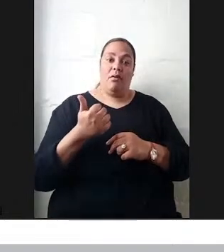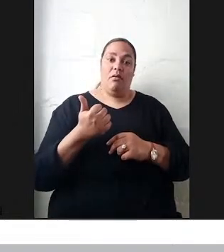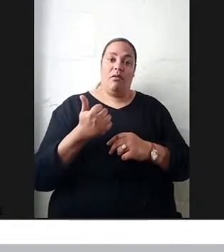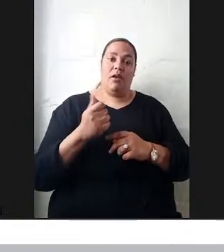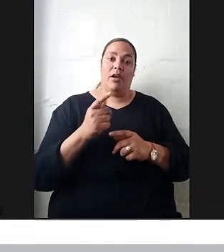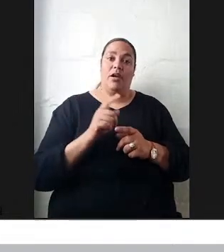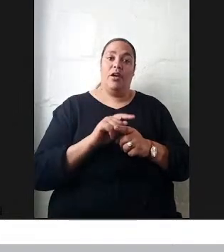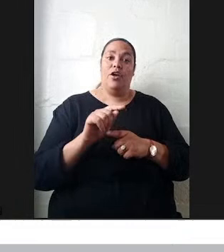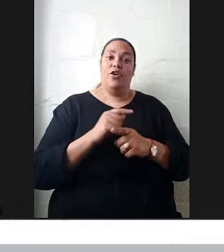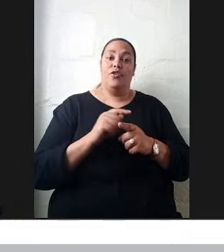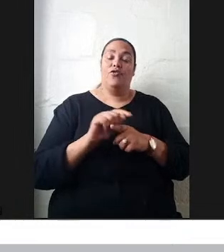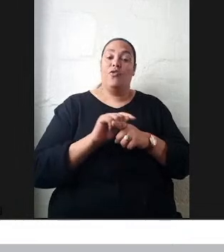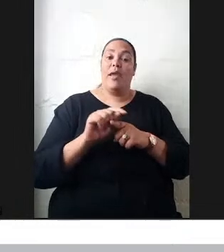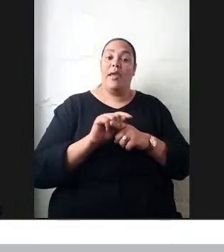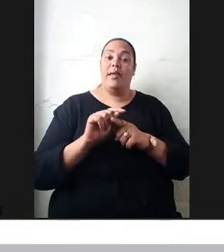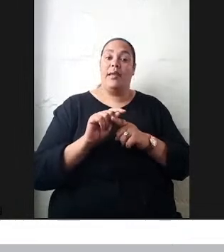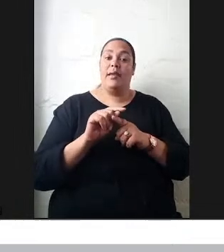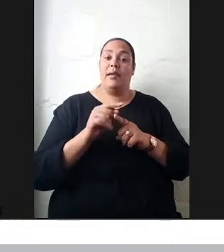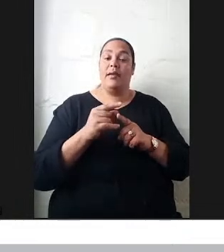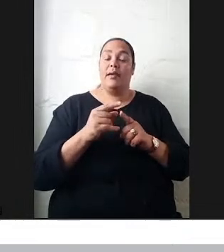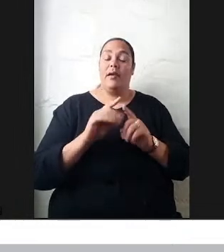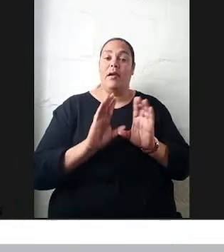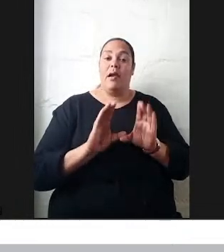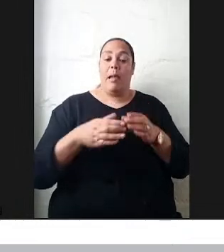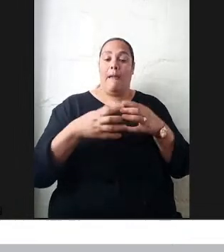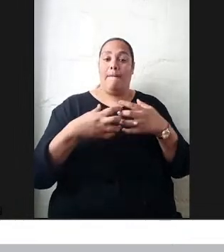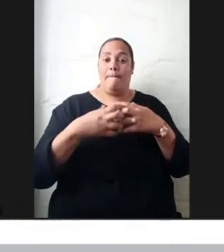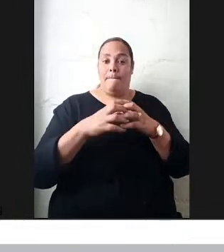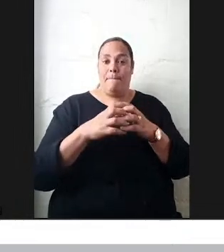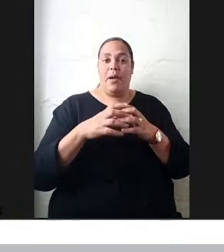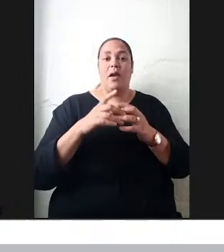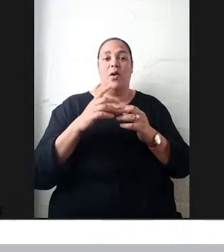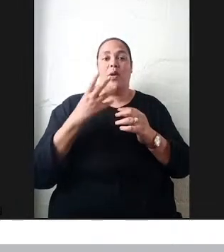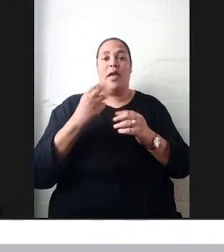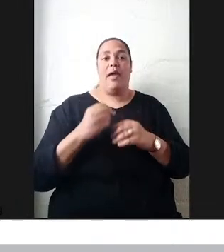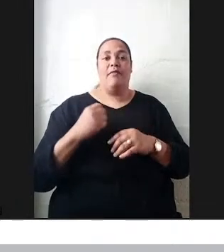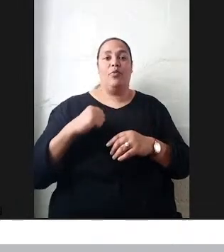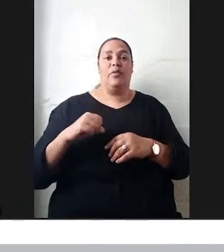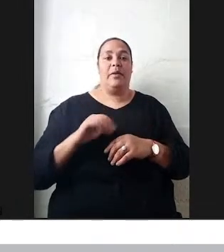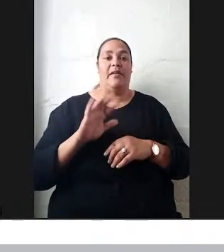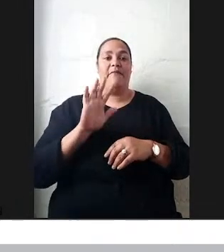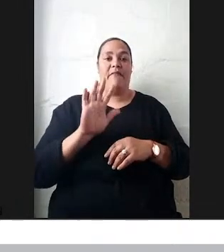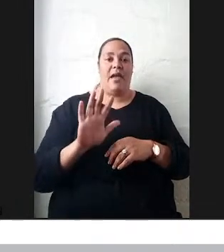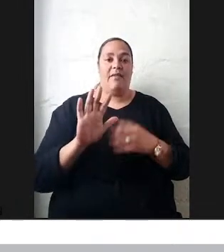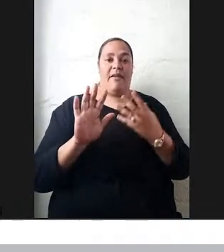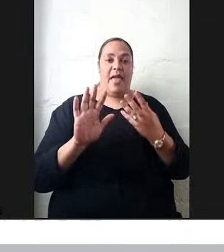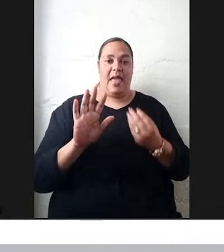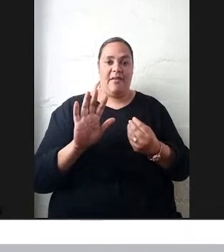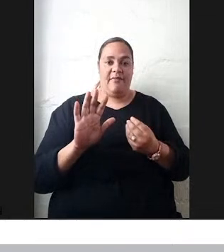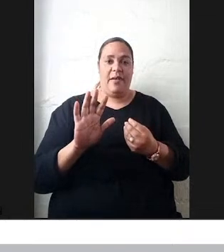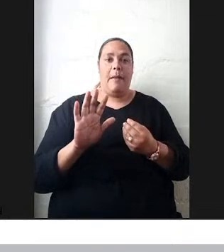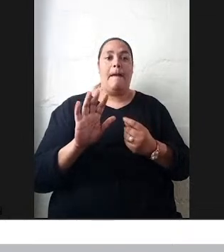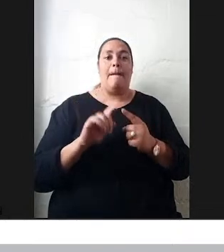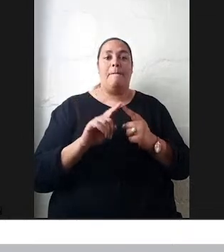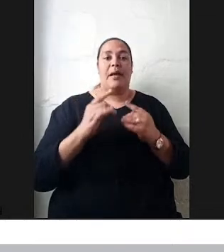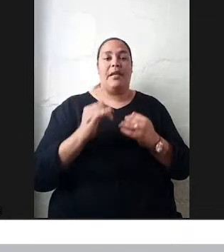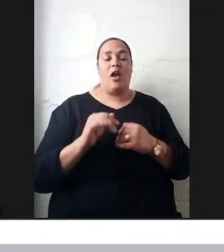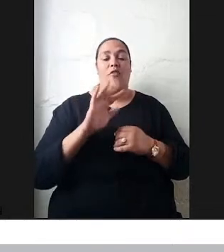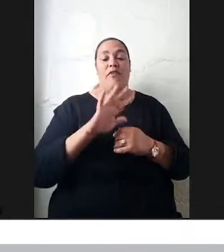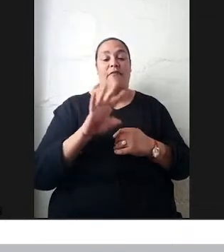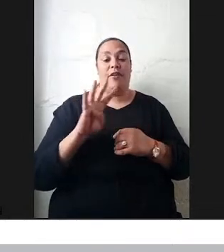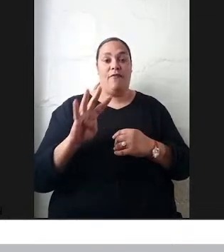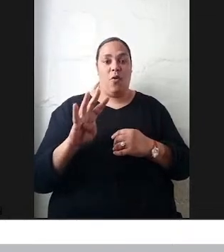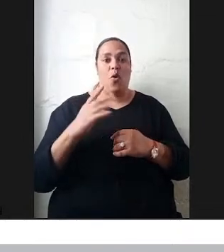hubs, as we reflected there, it's 5 municipalities. All that in that 54 we